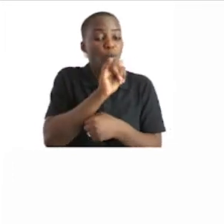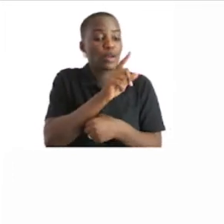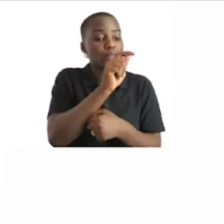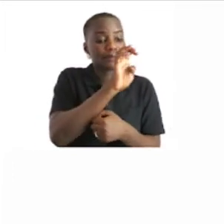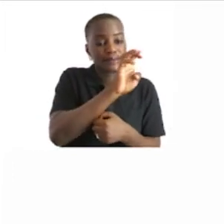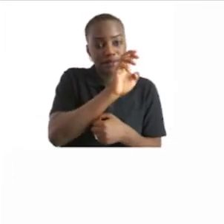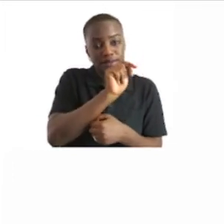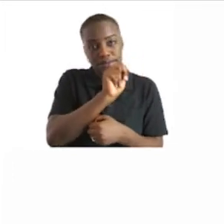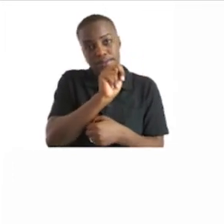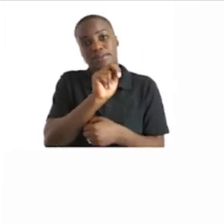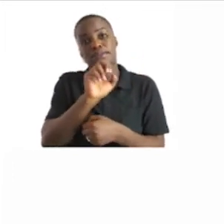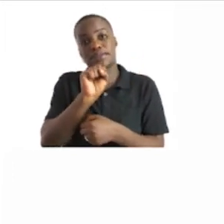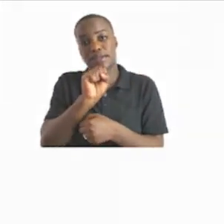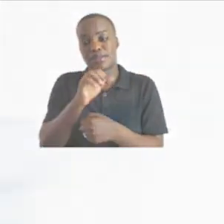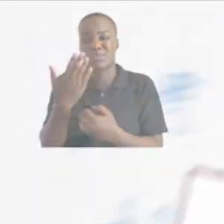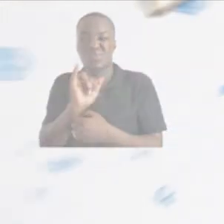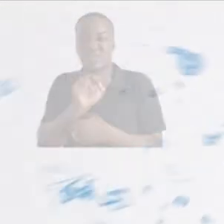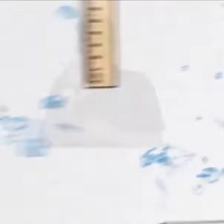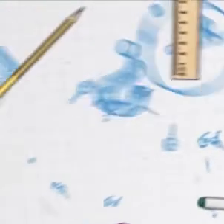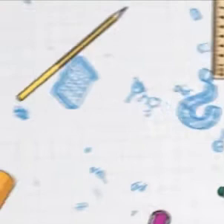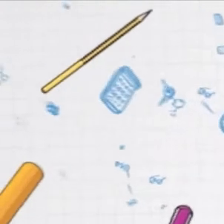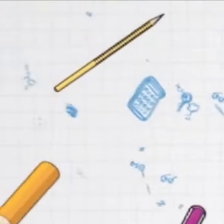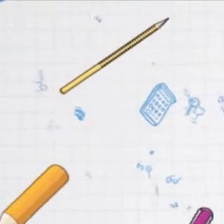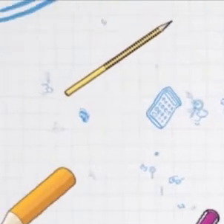the exercise by yourselves.